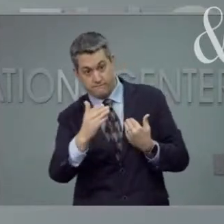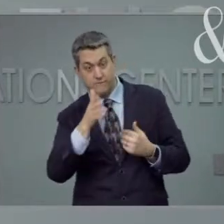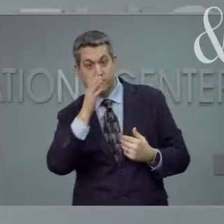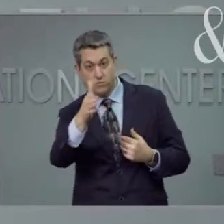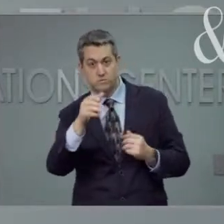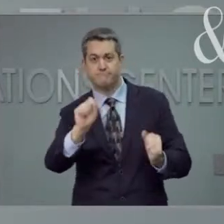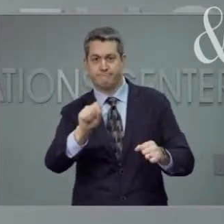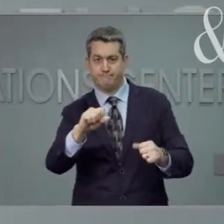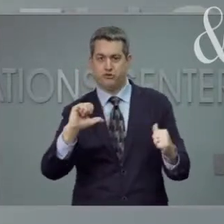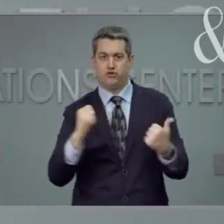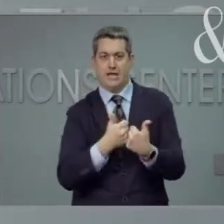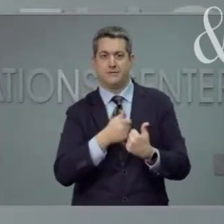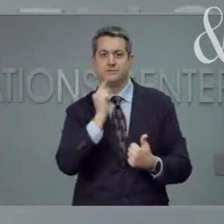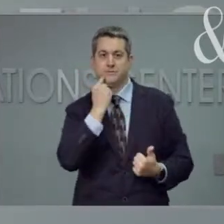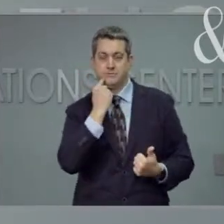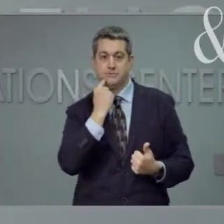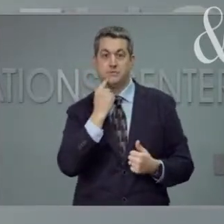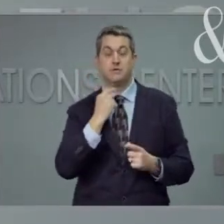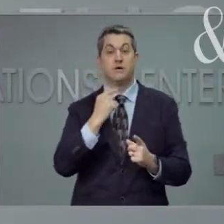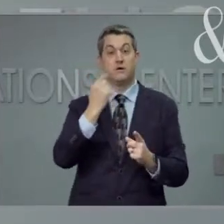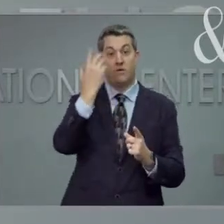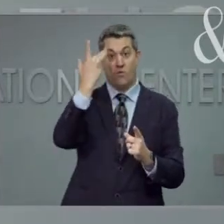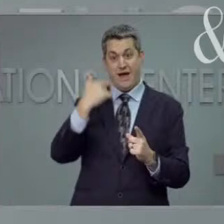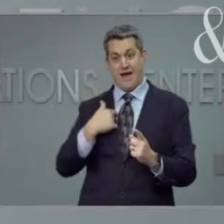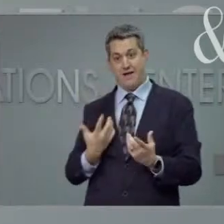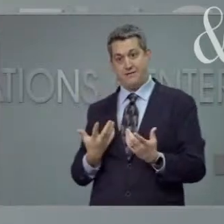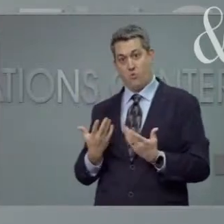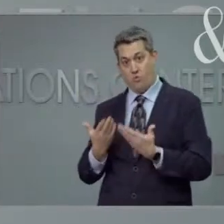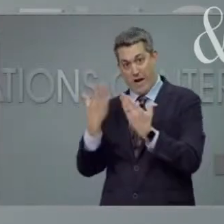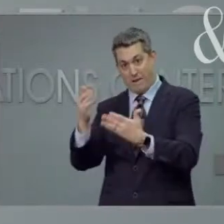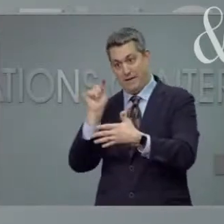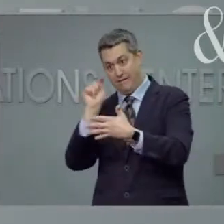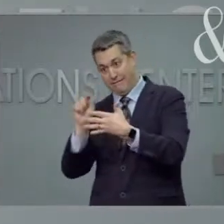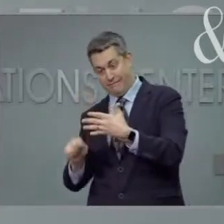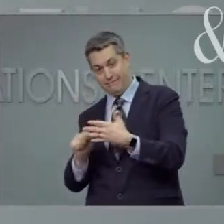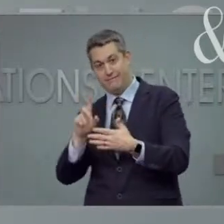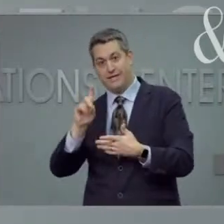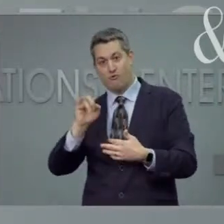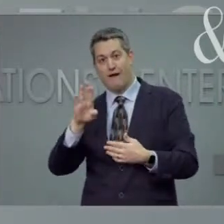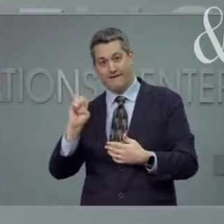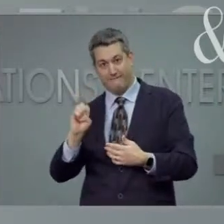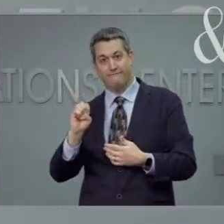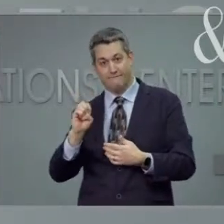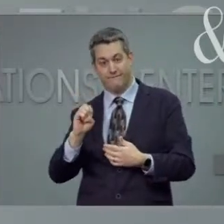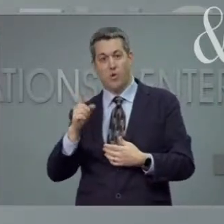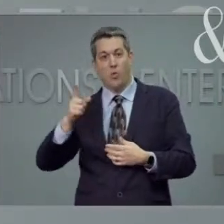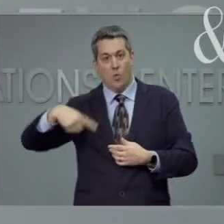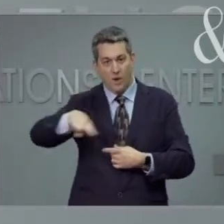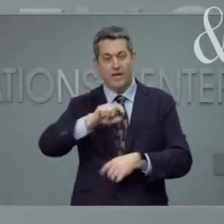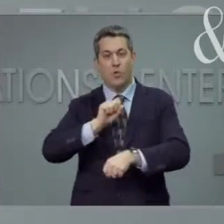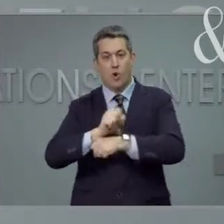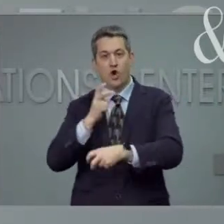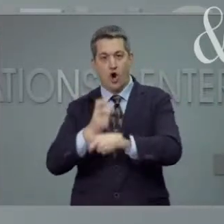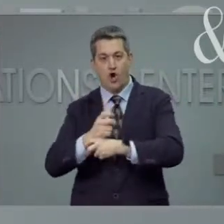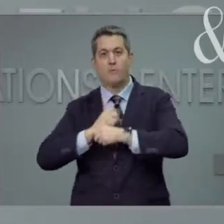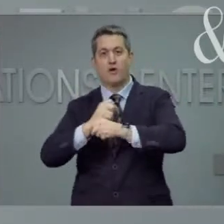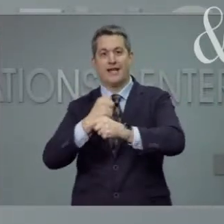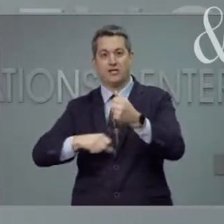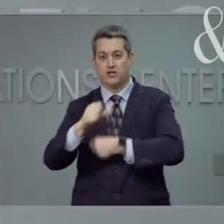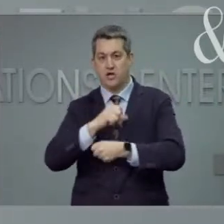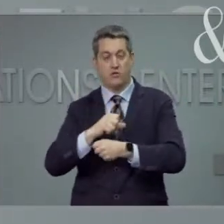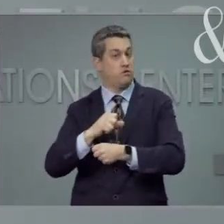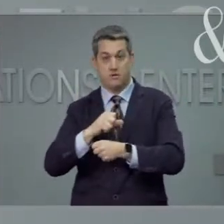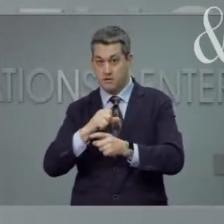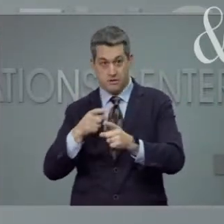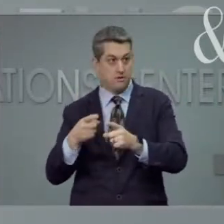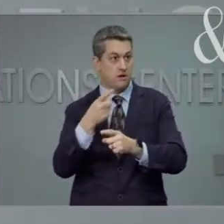exactly why we issued the secretarial directive today. We all need to work hard to protect each other, our families,